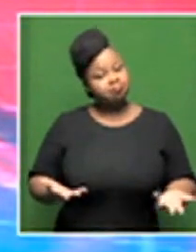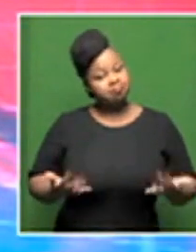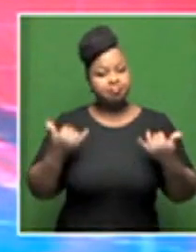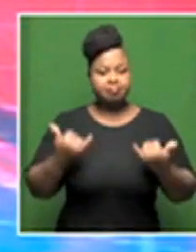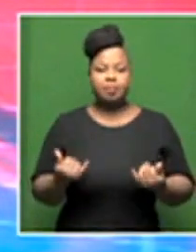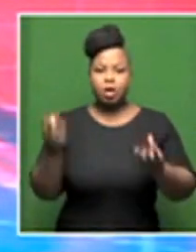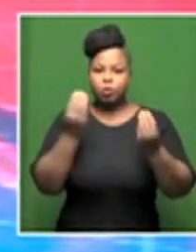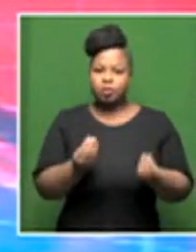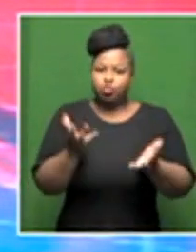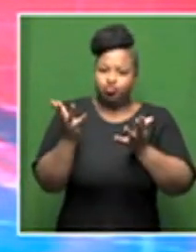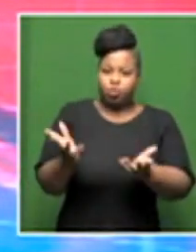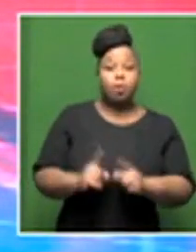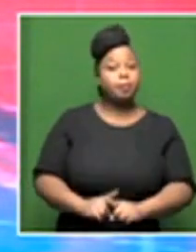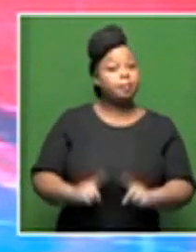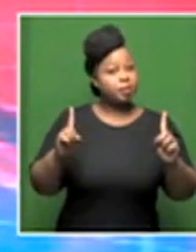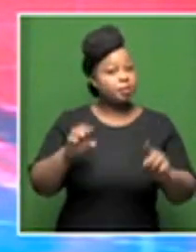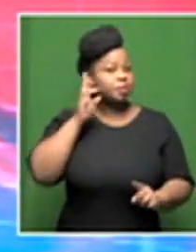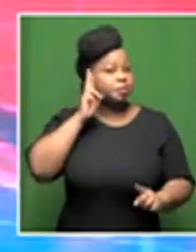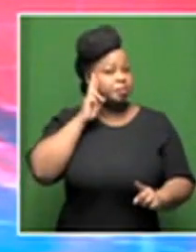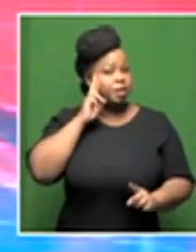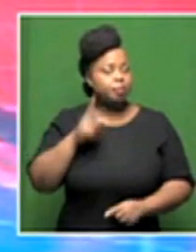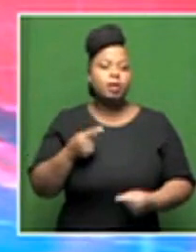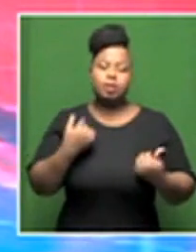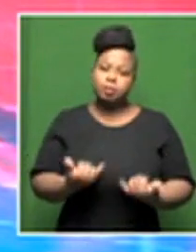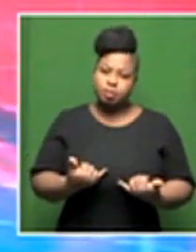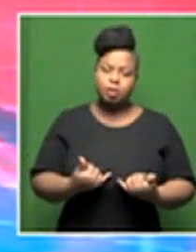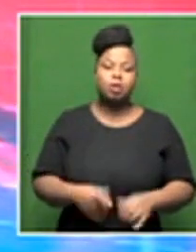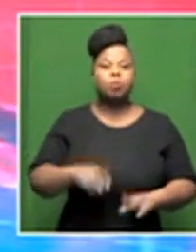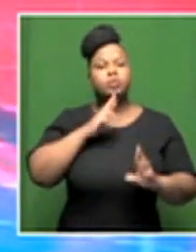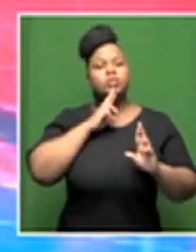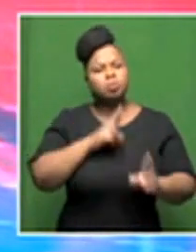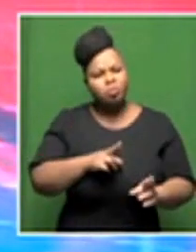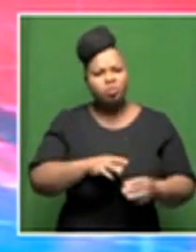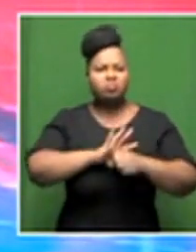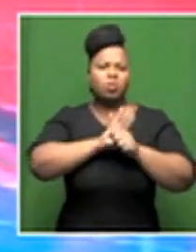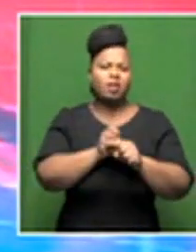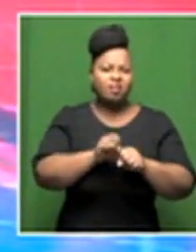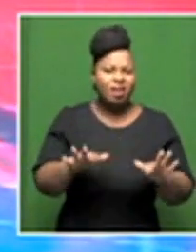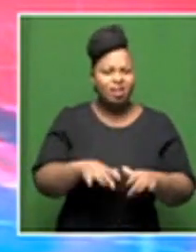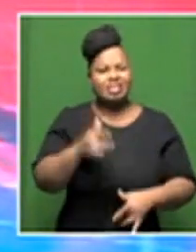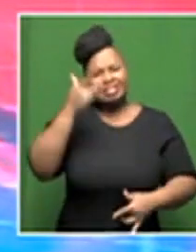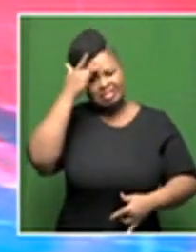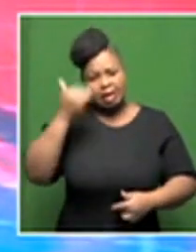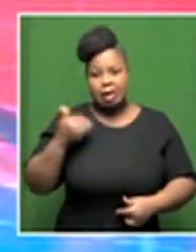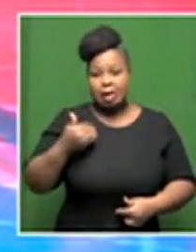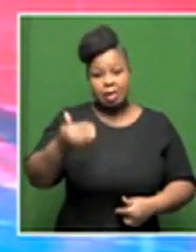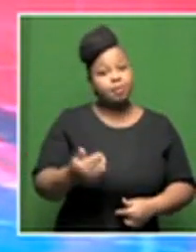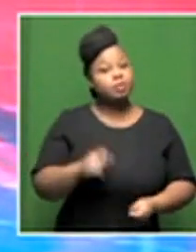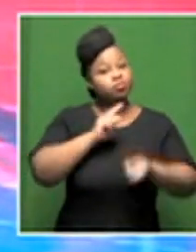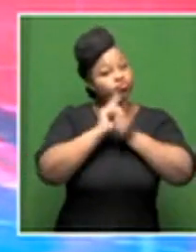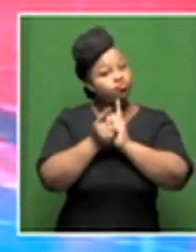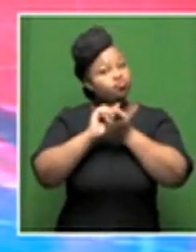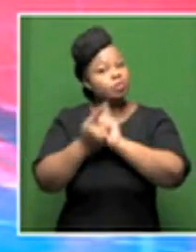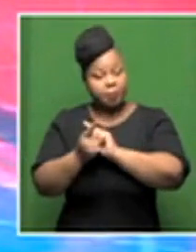So those are the statistics, but do remember that as we observe and report on COVID-19 cases, the